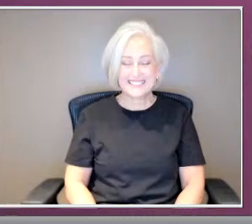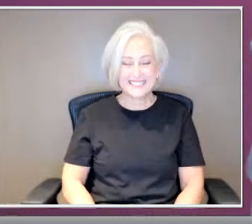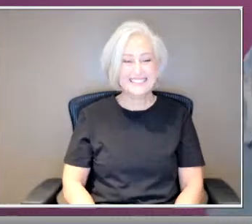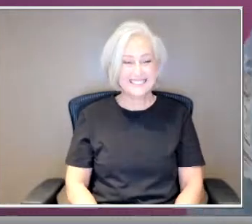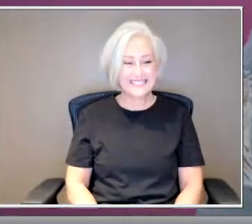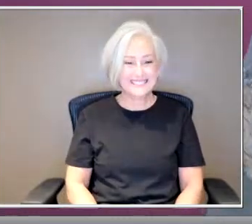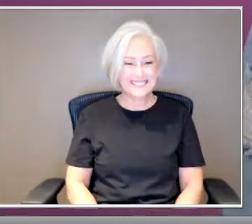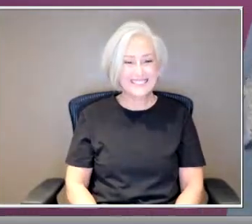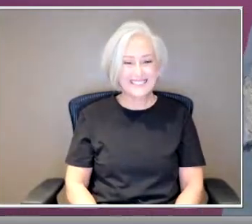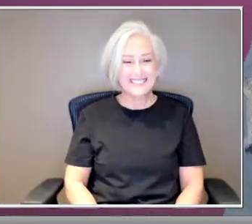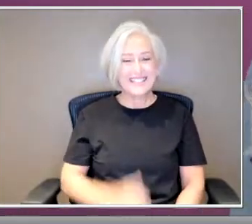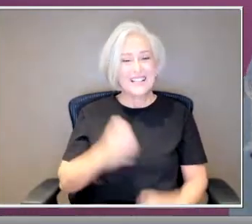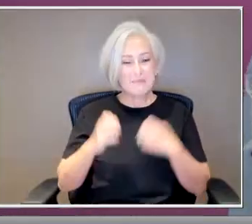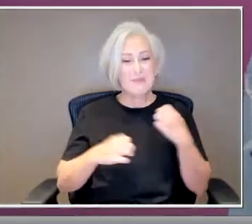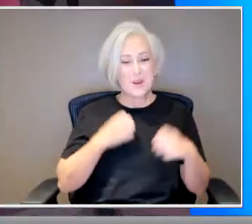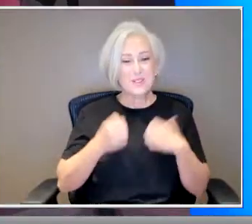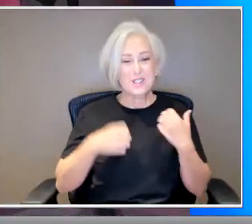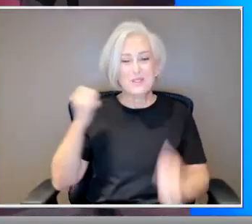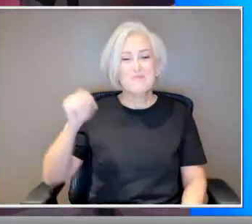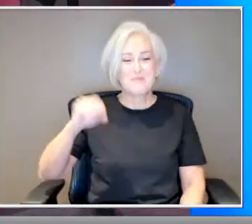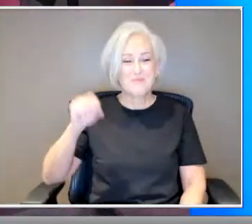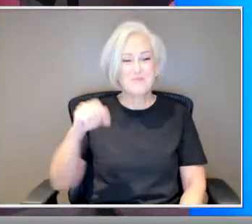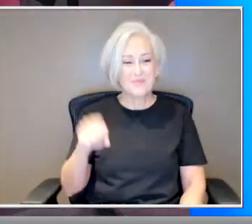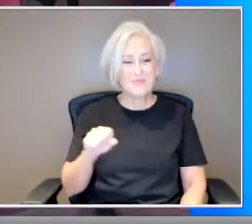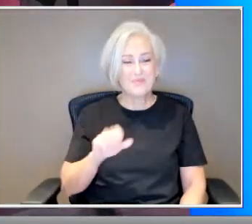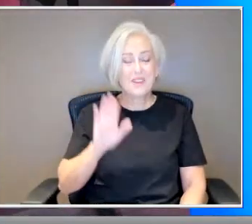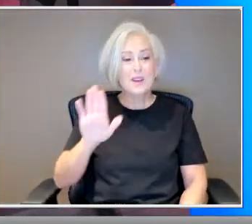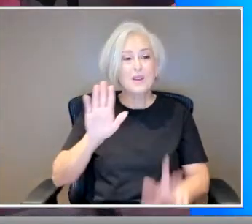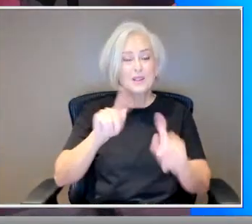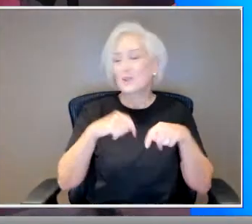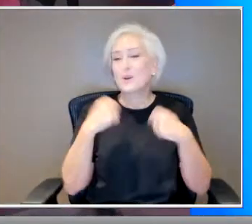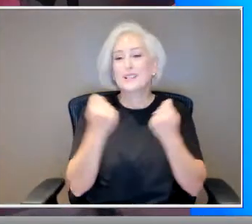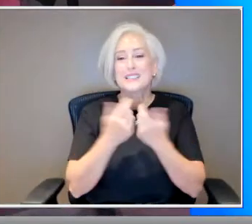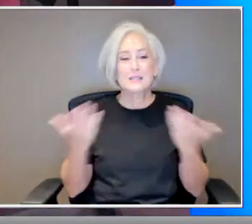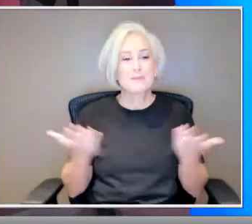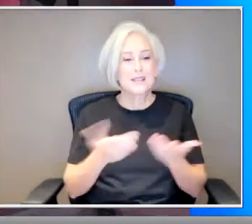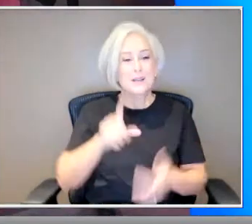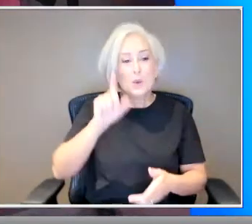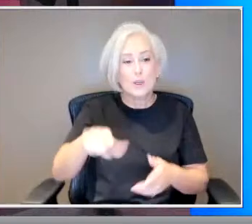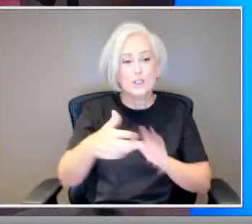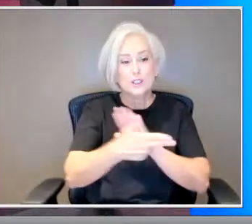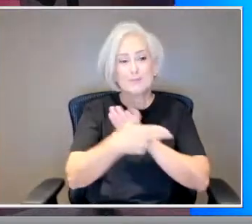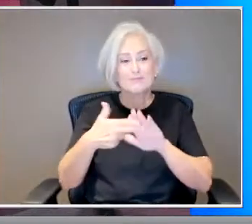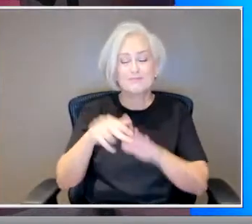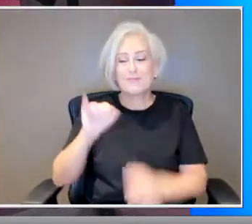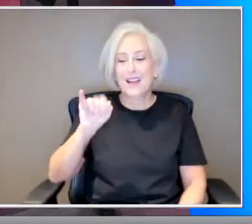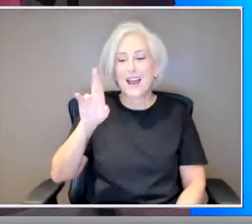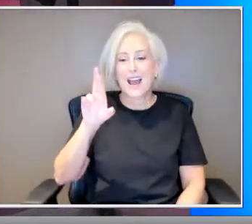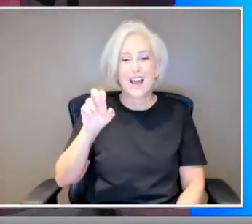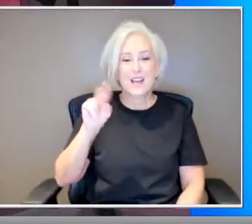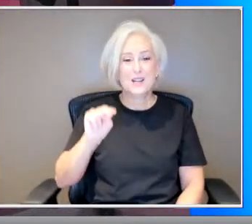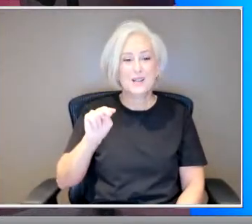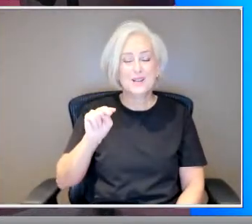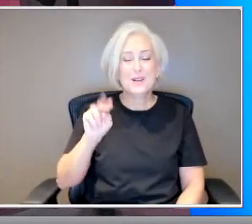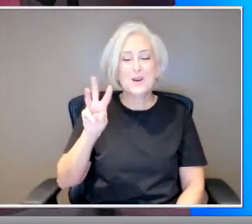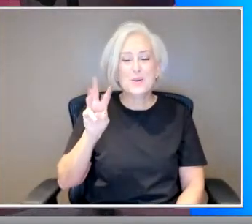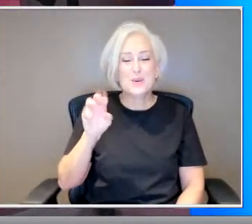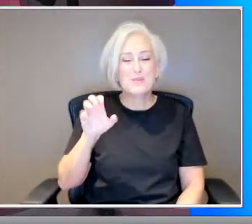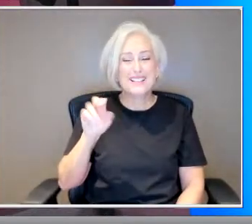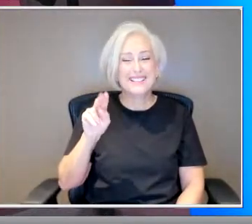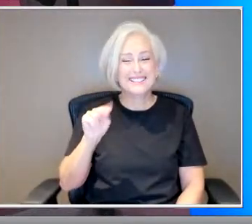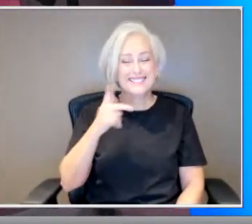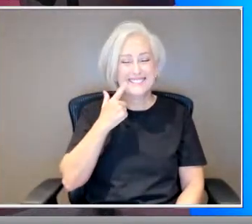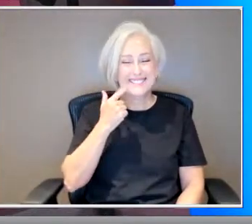emotional. And we have your team here. We should call you Iron Woman. Can we call you that? That's what your kids call you, Iron Woman. We also have